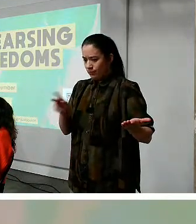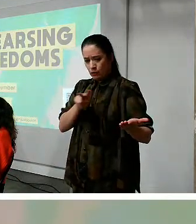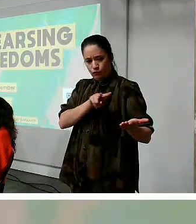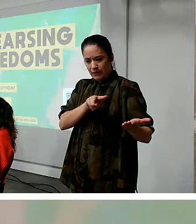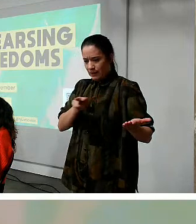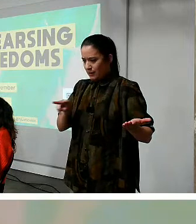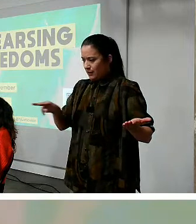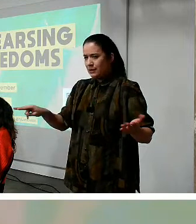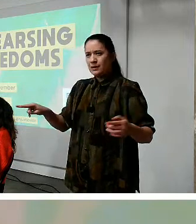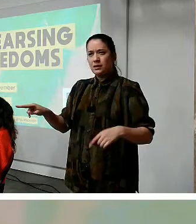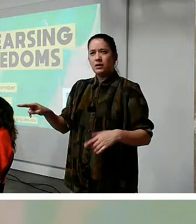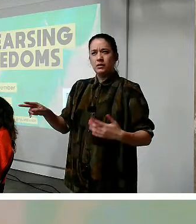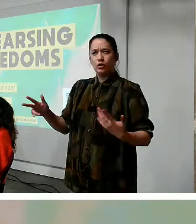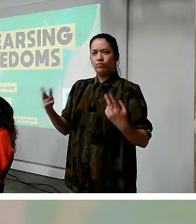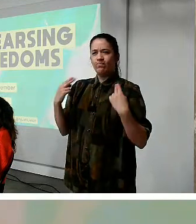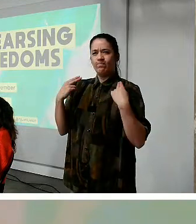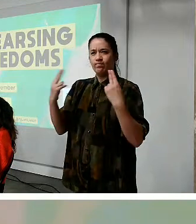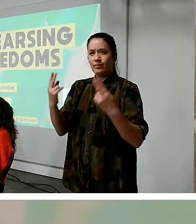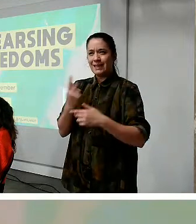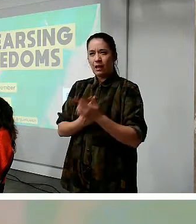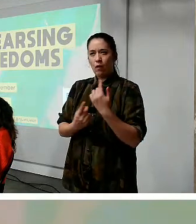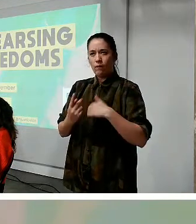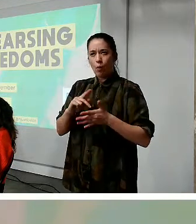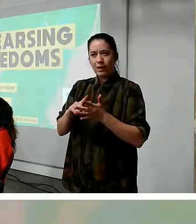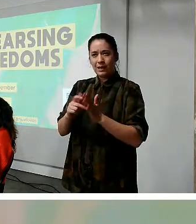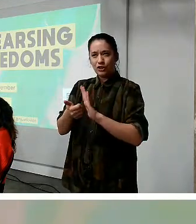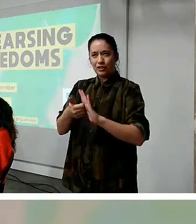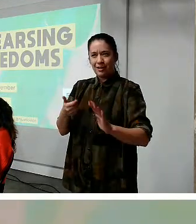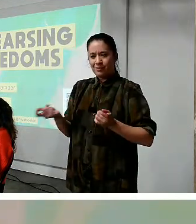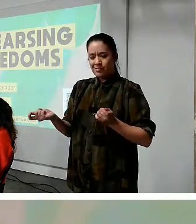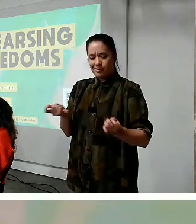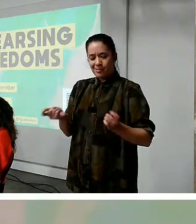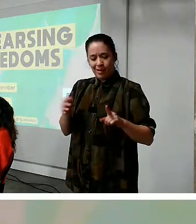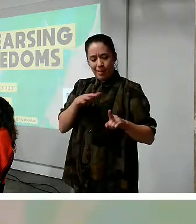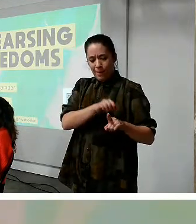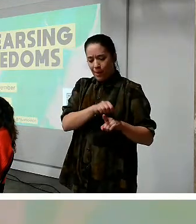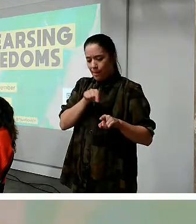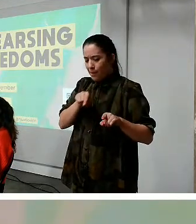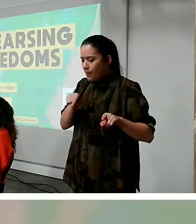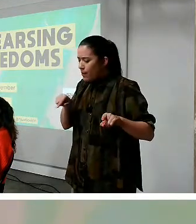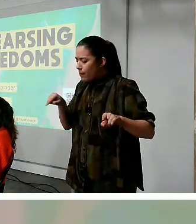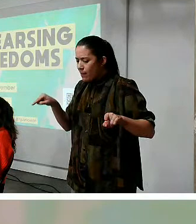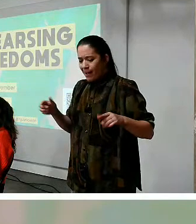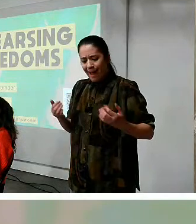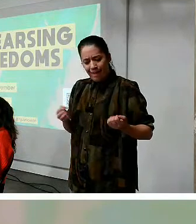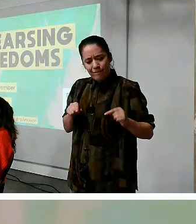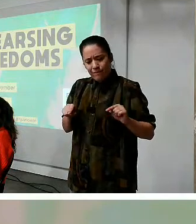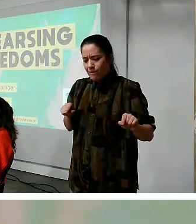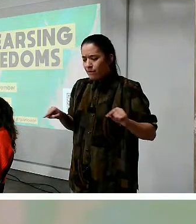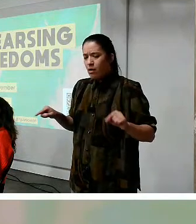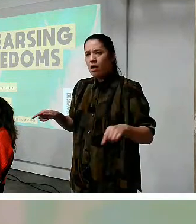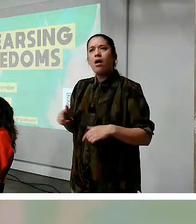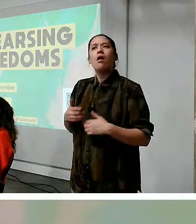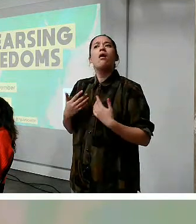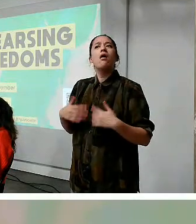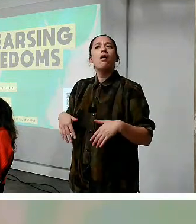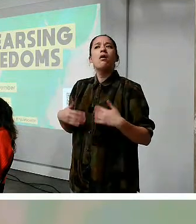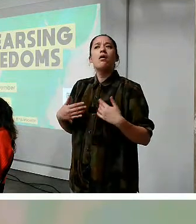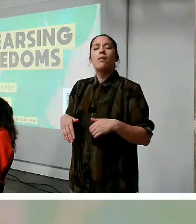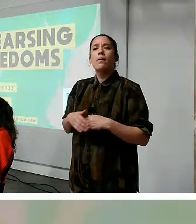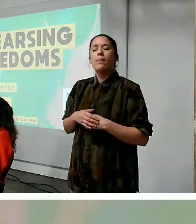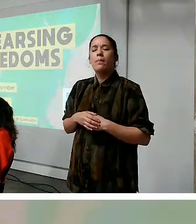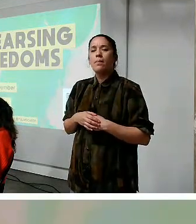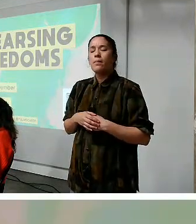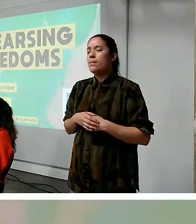And there was something that I wanted to, that I found really important in that, and that I wanted to point out, to say there is something that